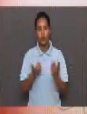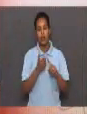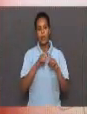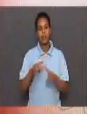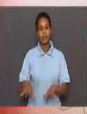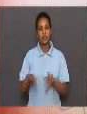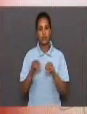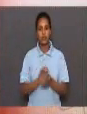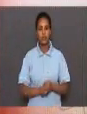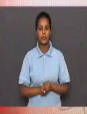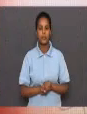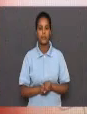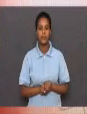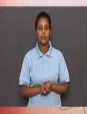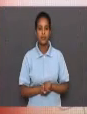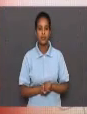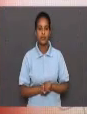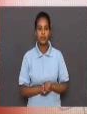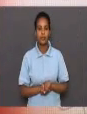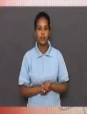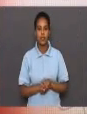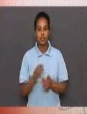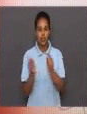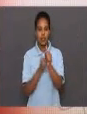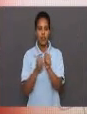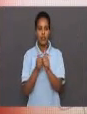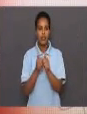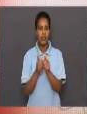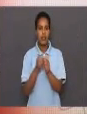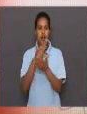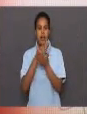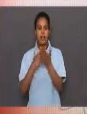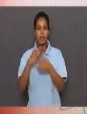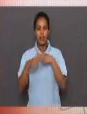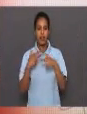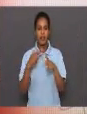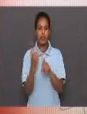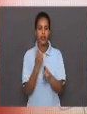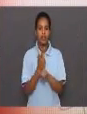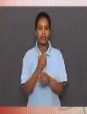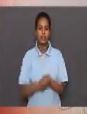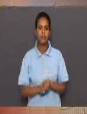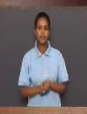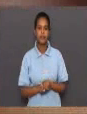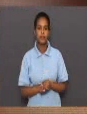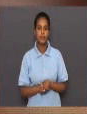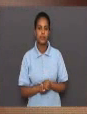Welcome back, students. The following half reactions occur.